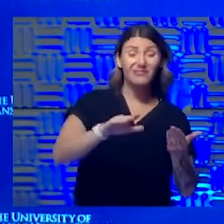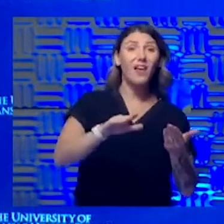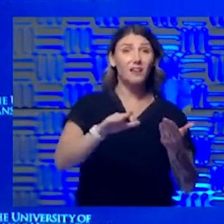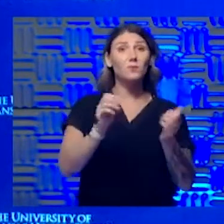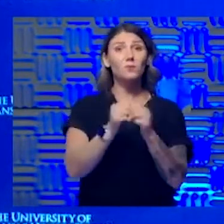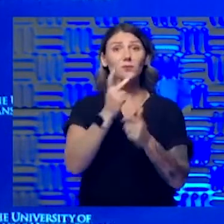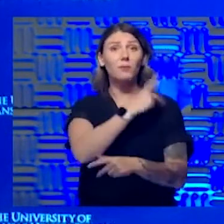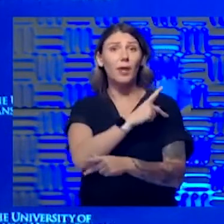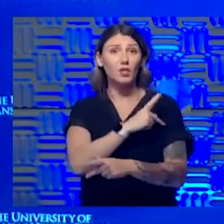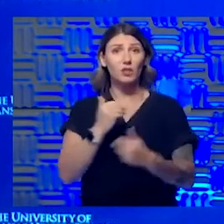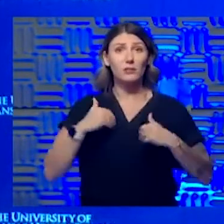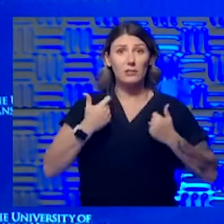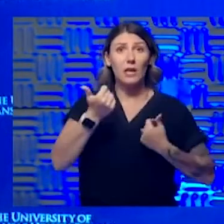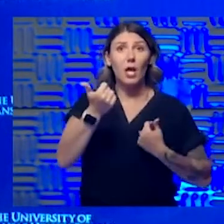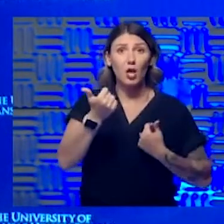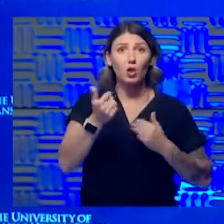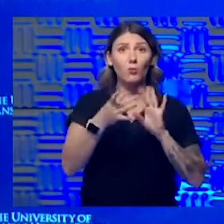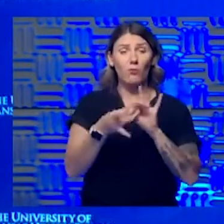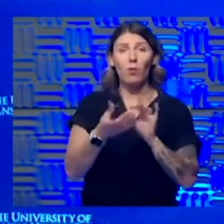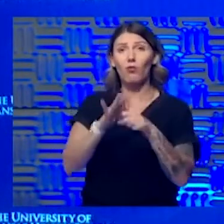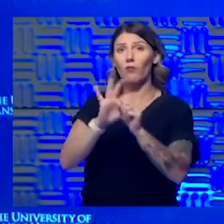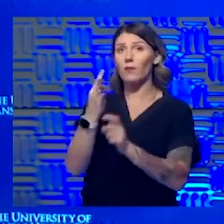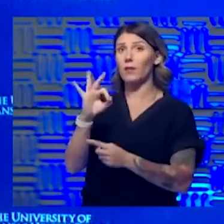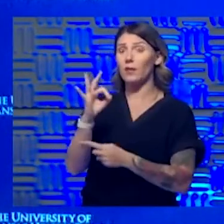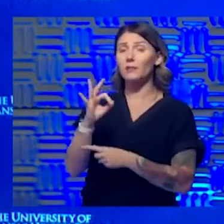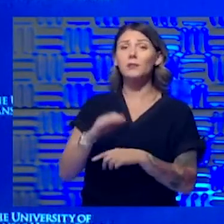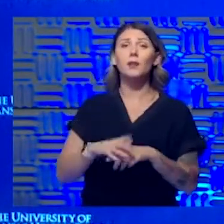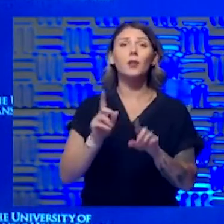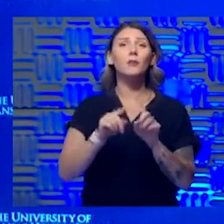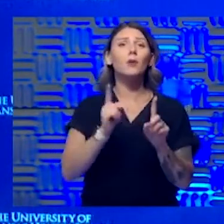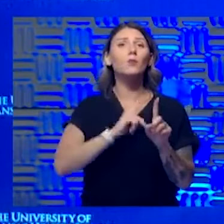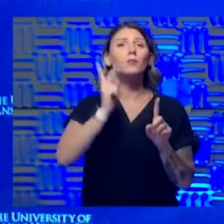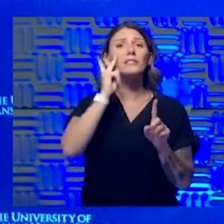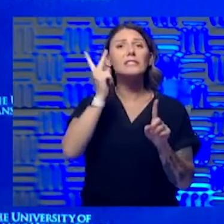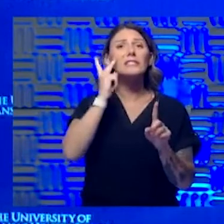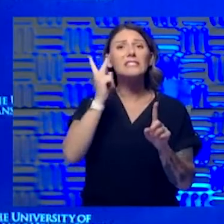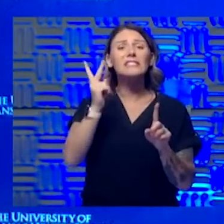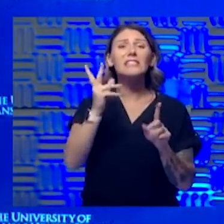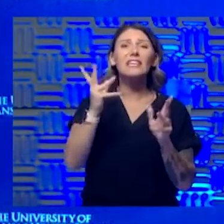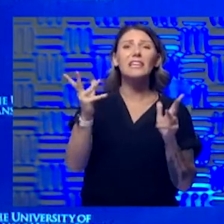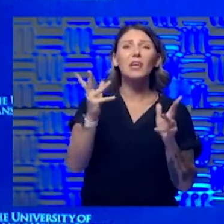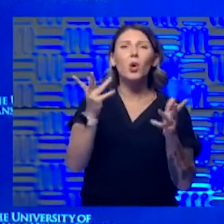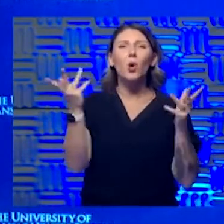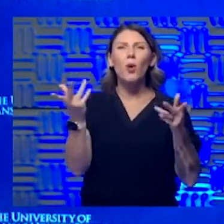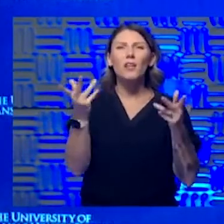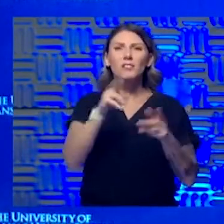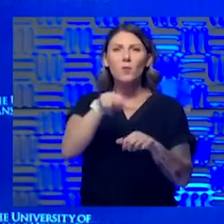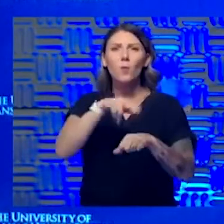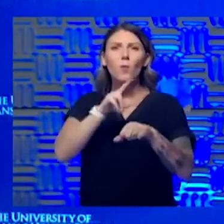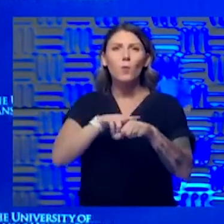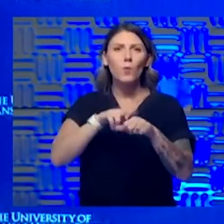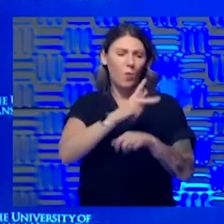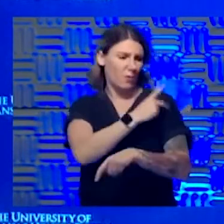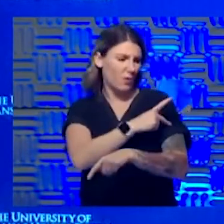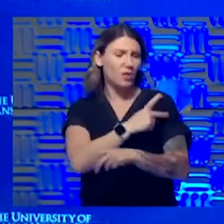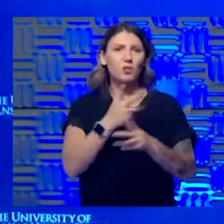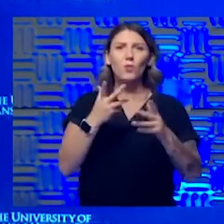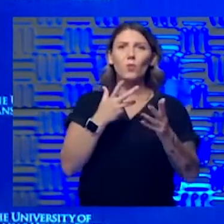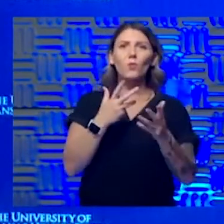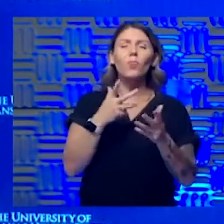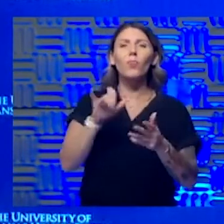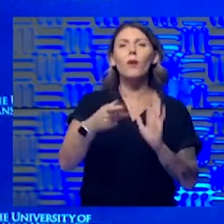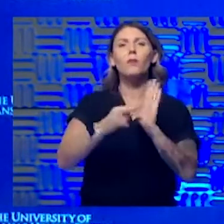But occasionally we'll see what we have. We'll see what was called the cytokine storm patient, in which their body, for whatever